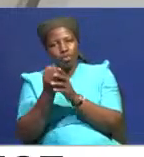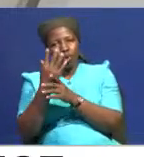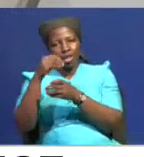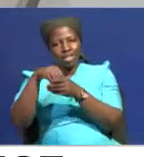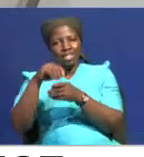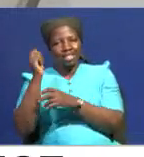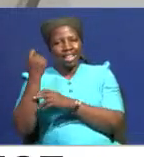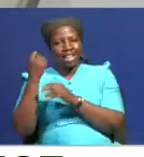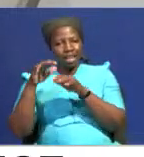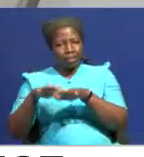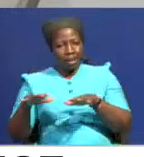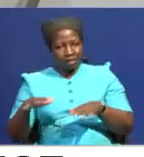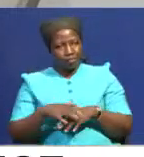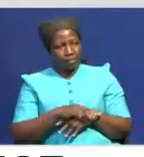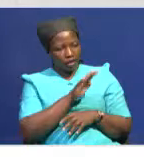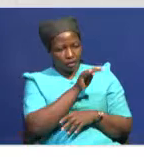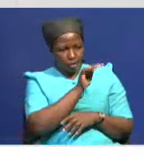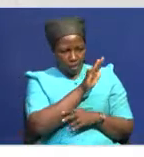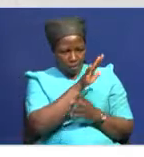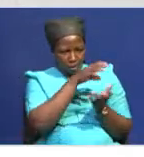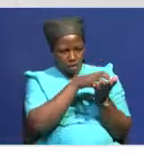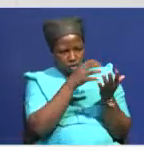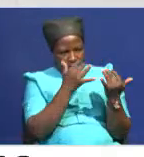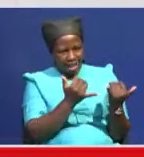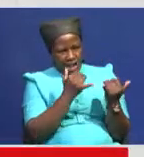market. From your position right now,